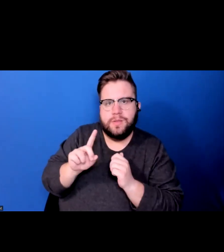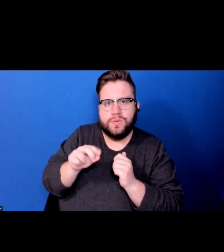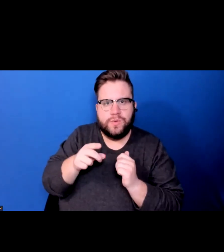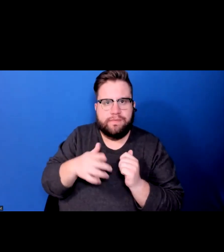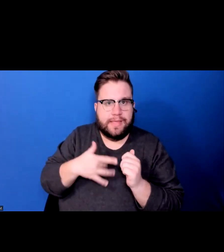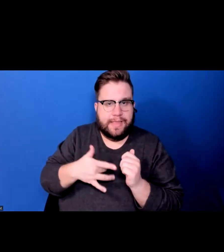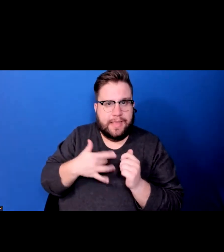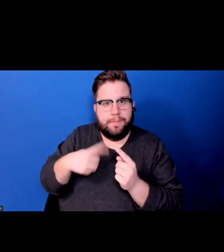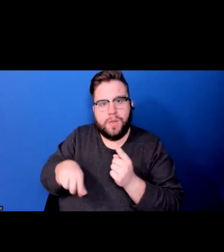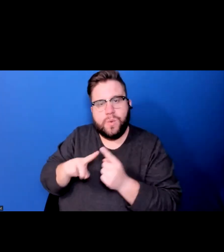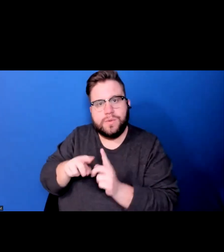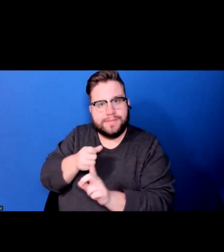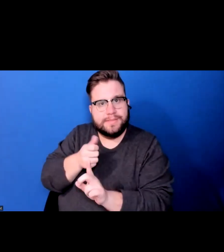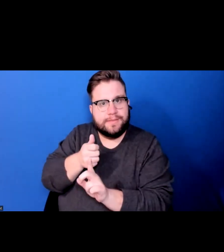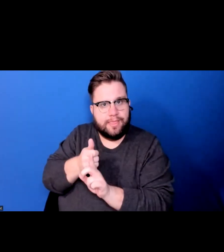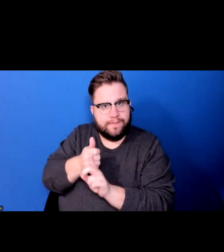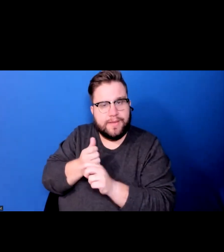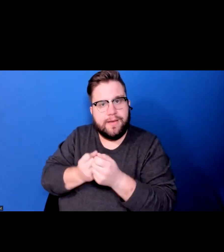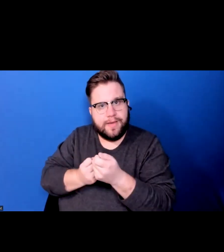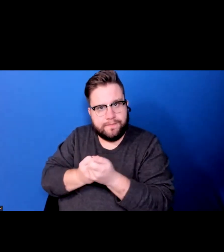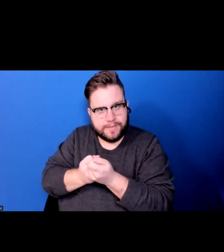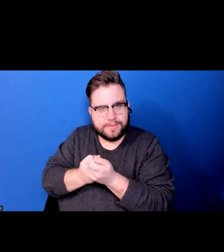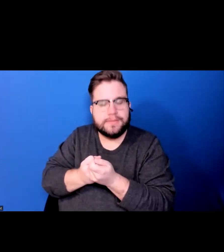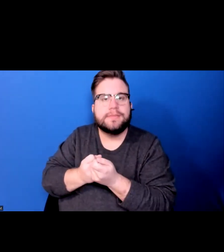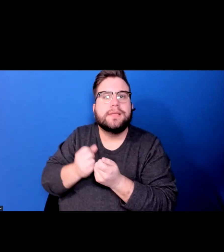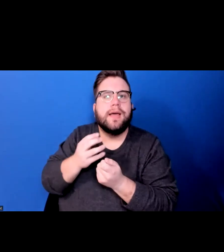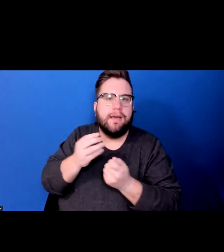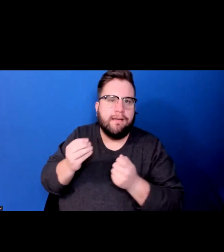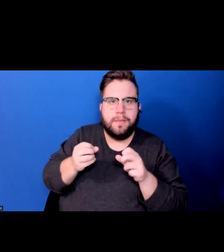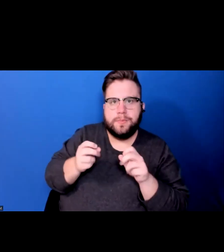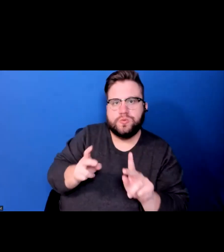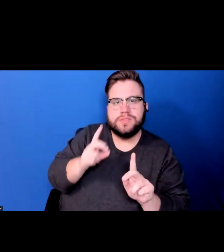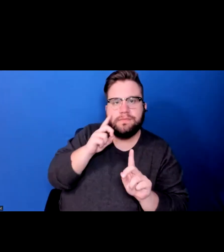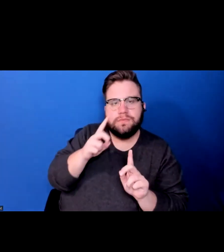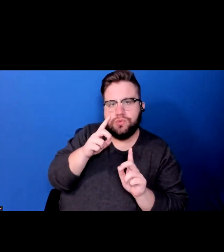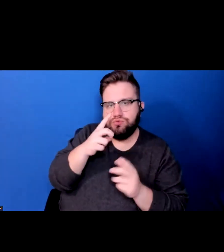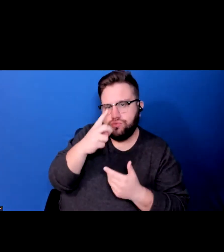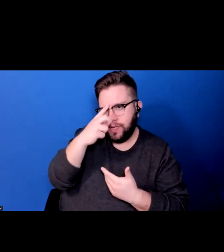with autism, and opportunities for autistic researchers.